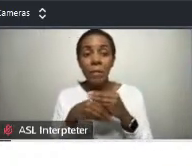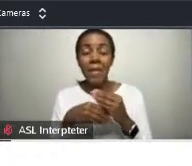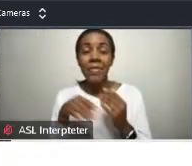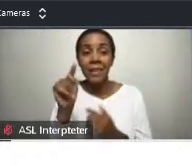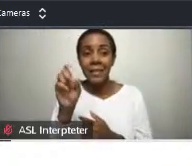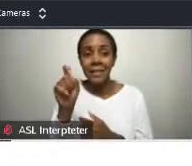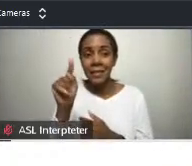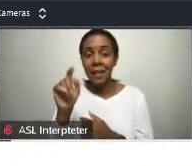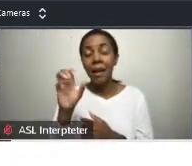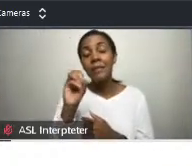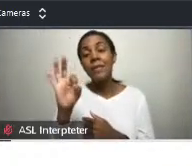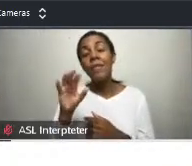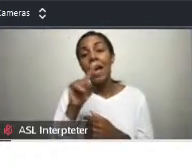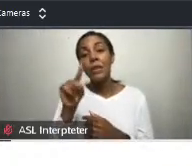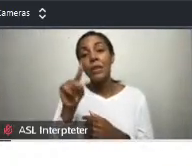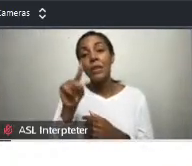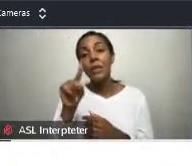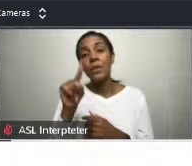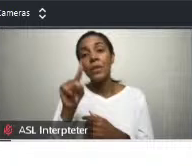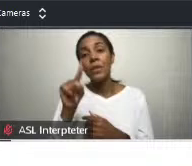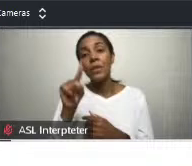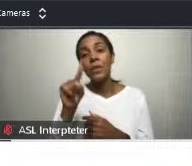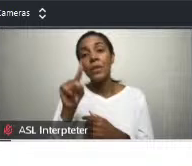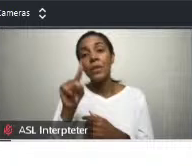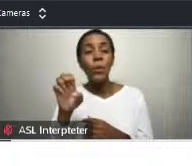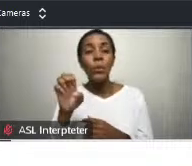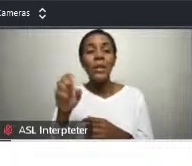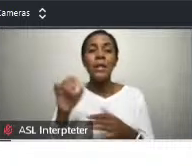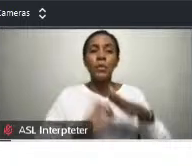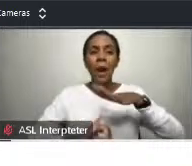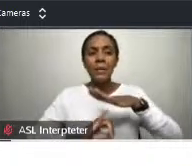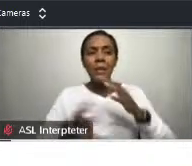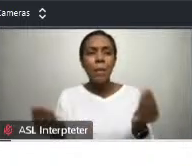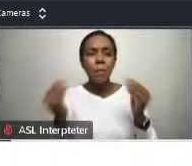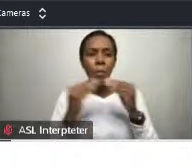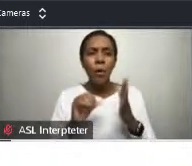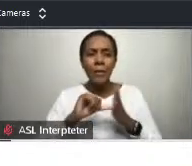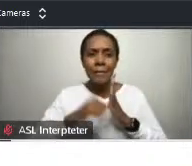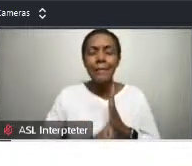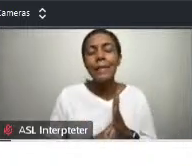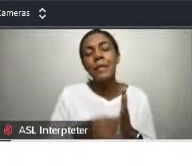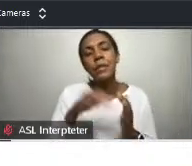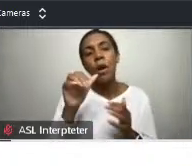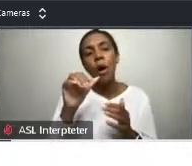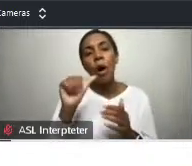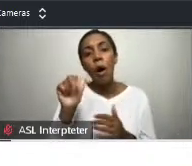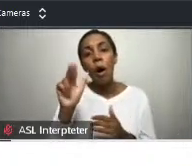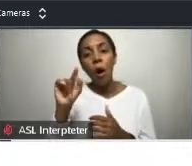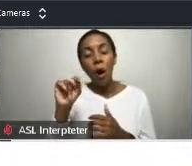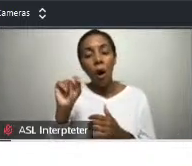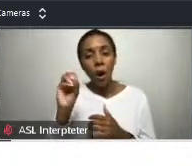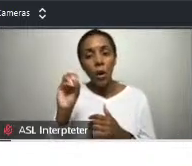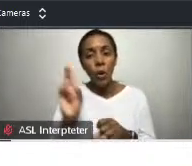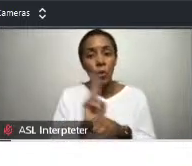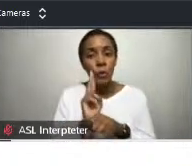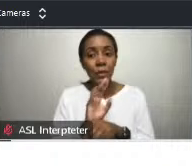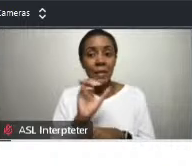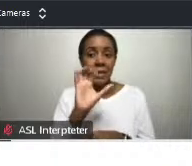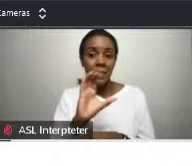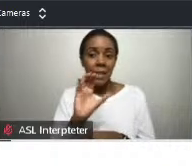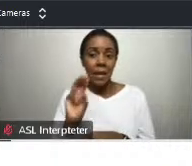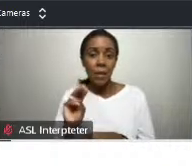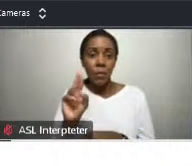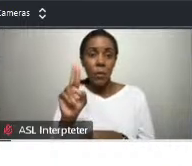of the zoning code to isolate more intense auto-oriented uses into our CMU3